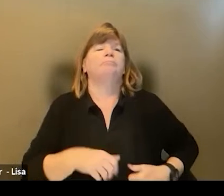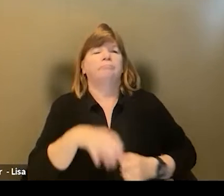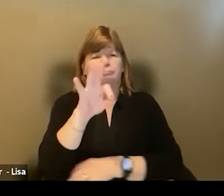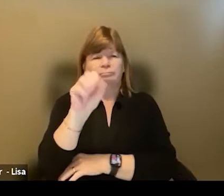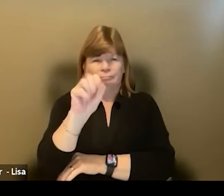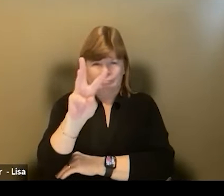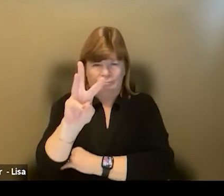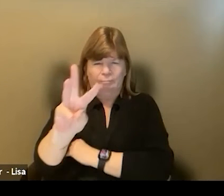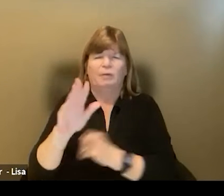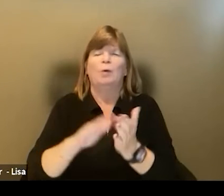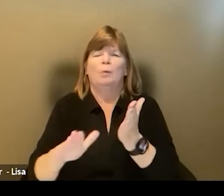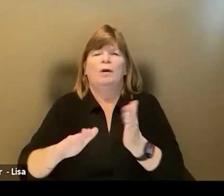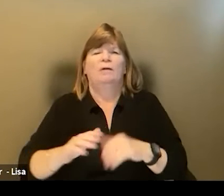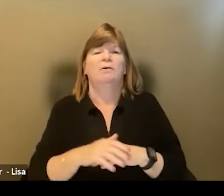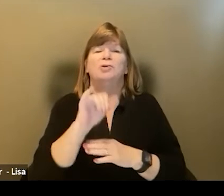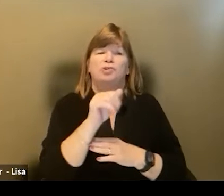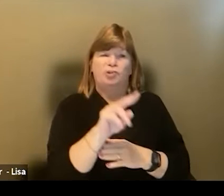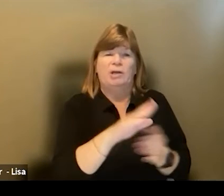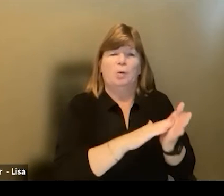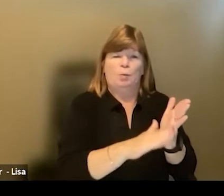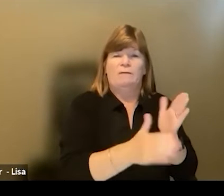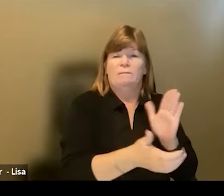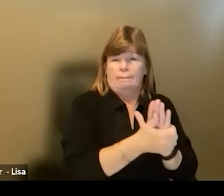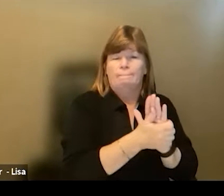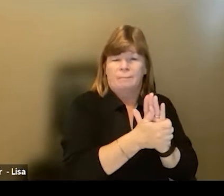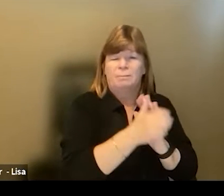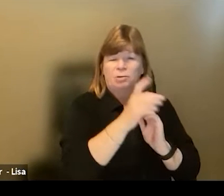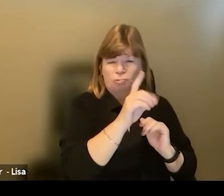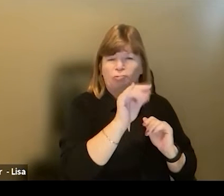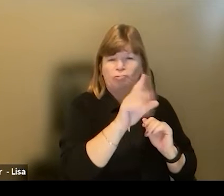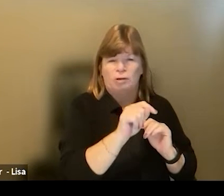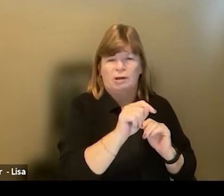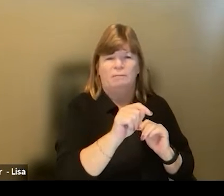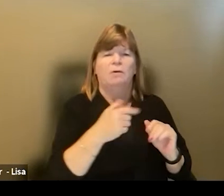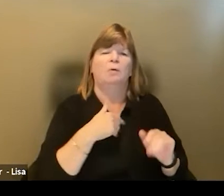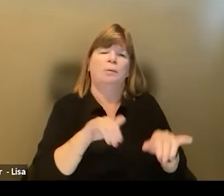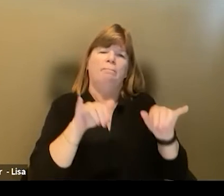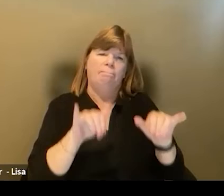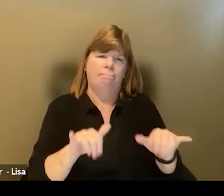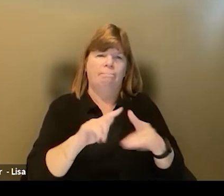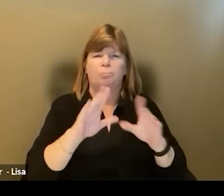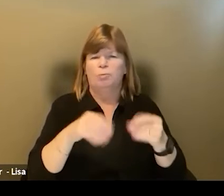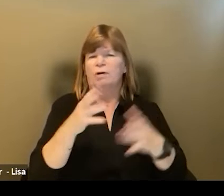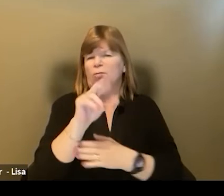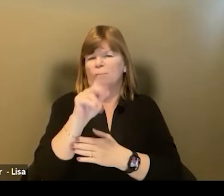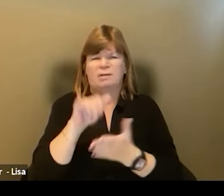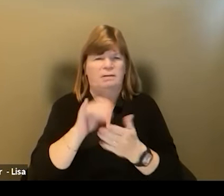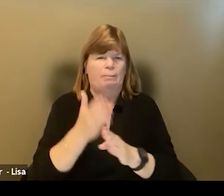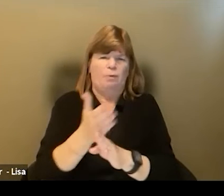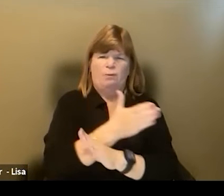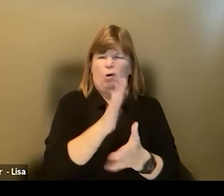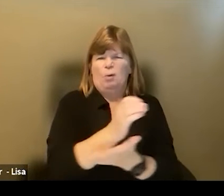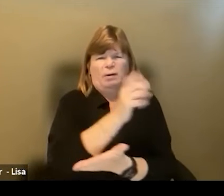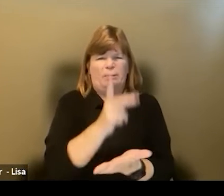supports waiver, in the January waiver amendment draft, we are maintaining the provider rates that were previously